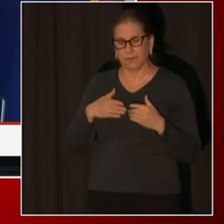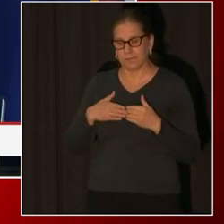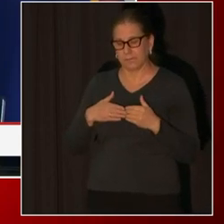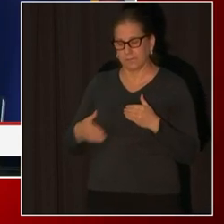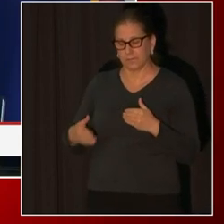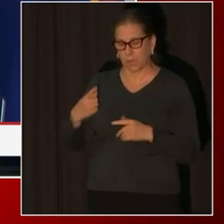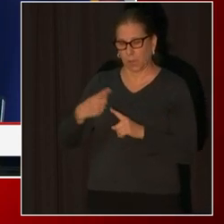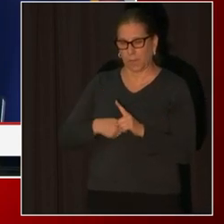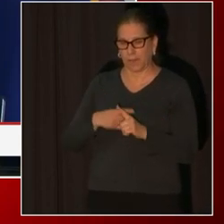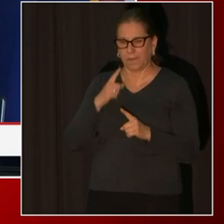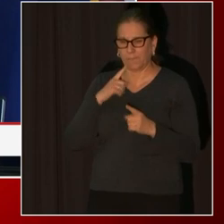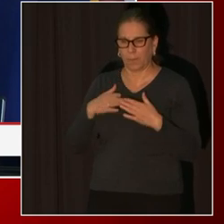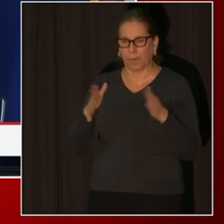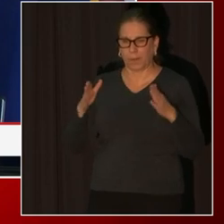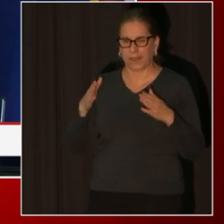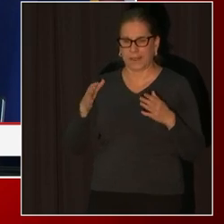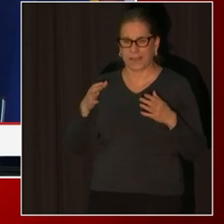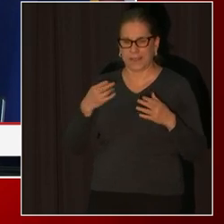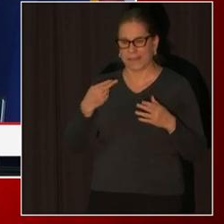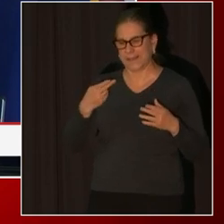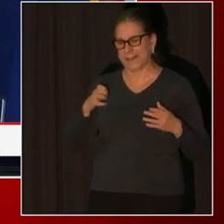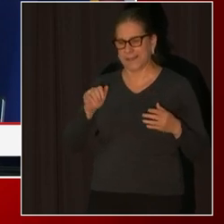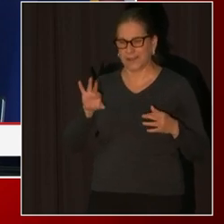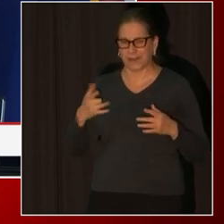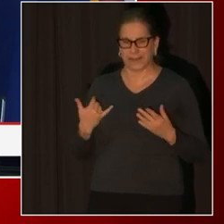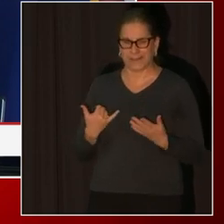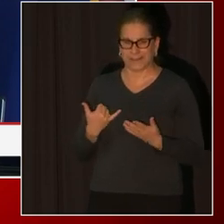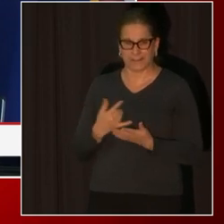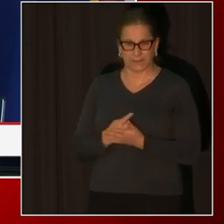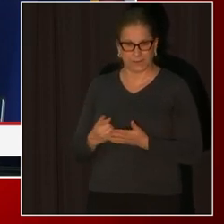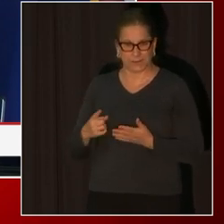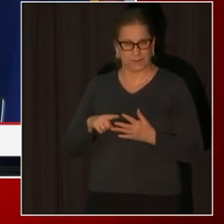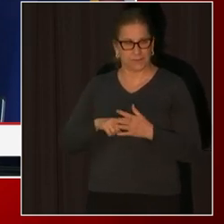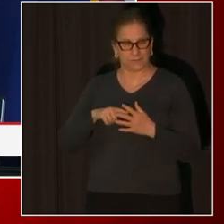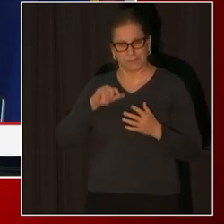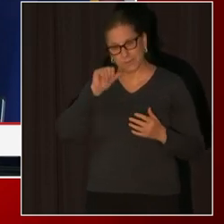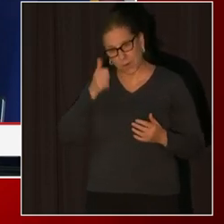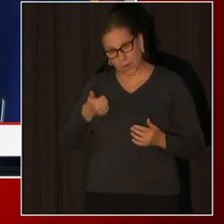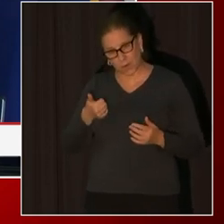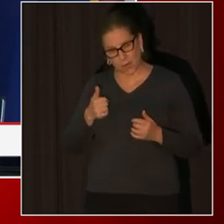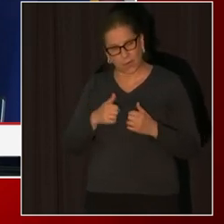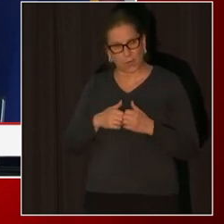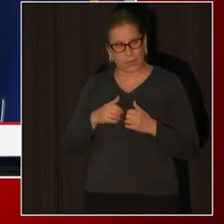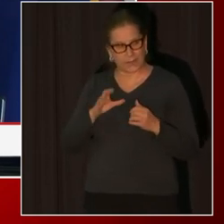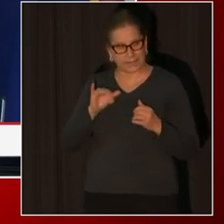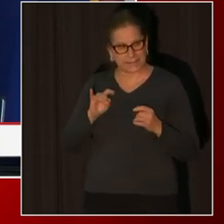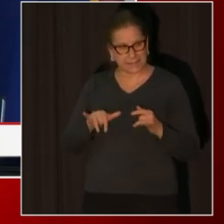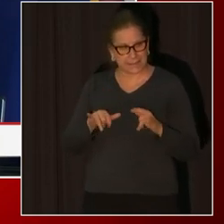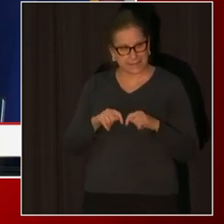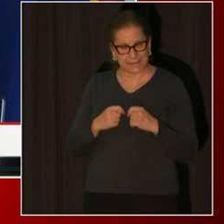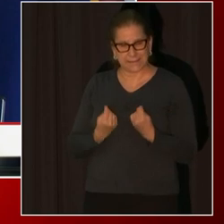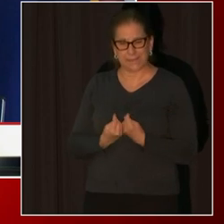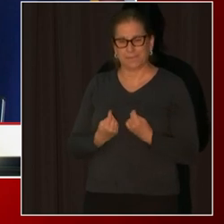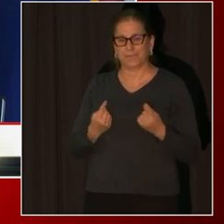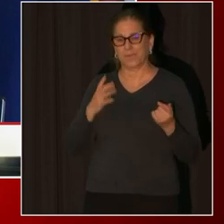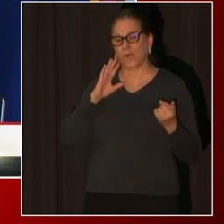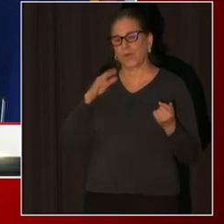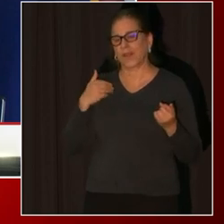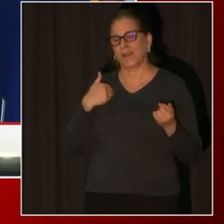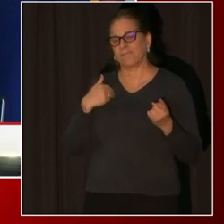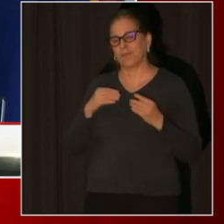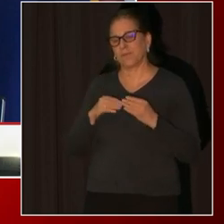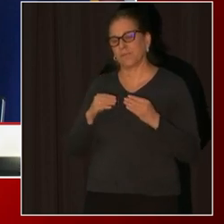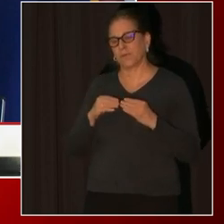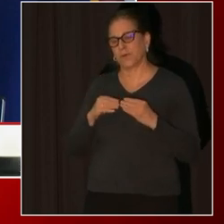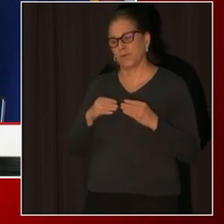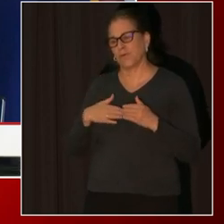The first is tomorrow with just the mayor and the city administrator and the chief financial officer, but the committees start right after that. We